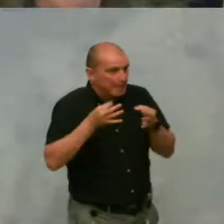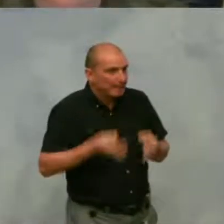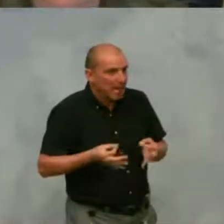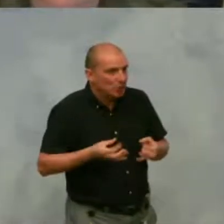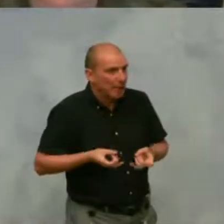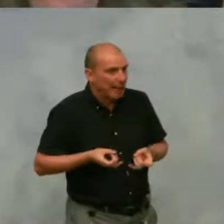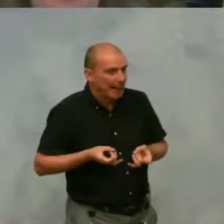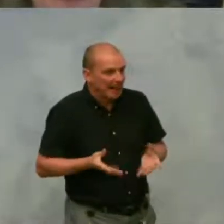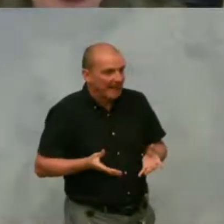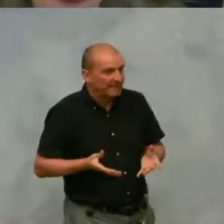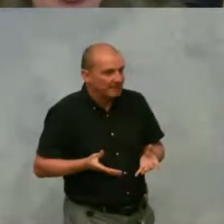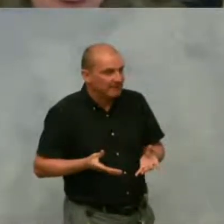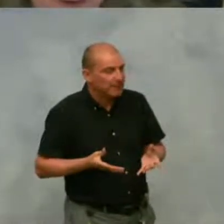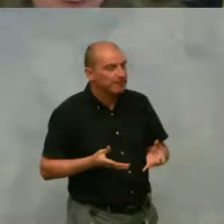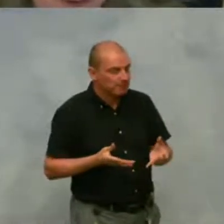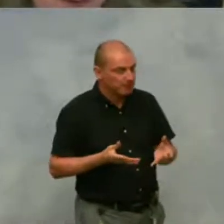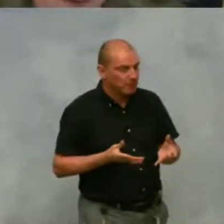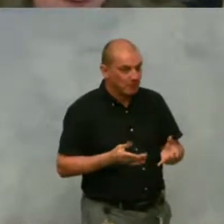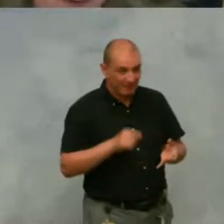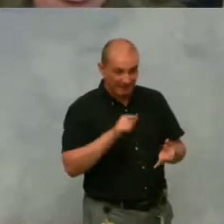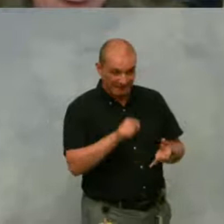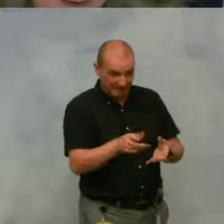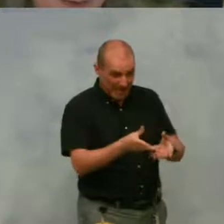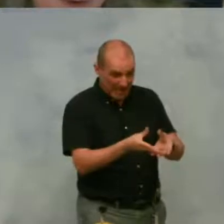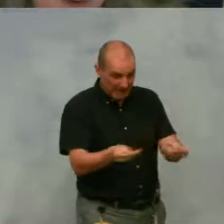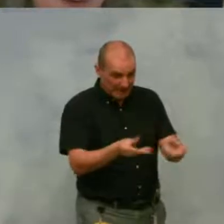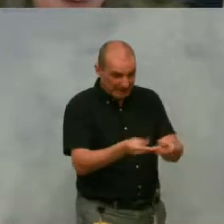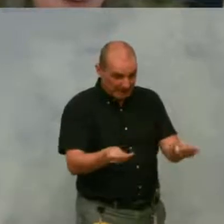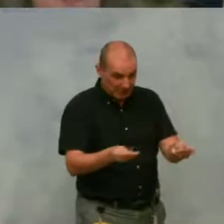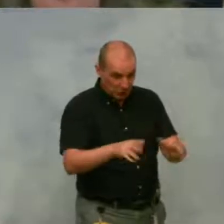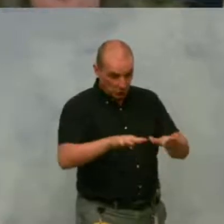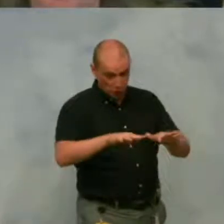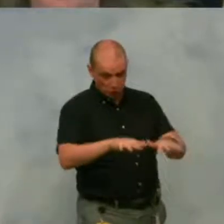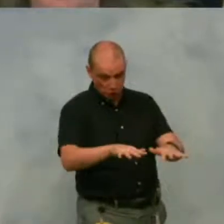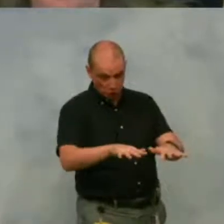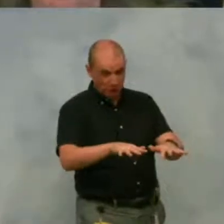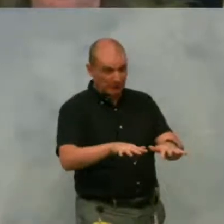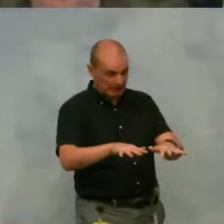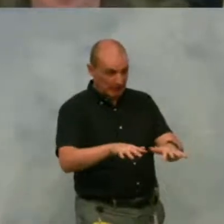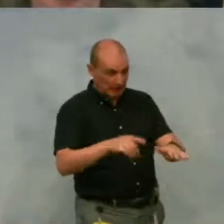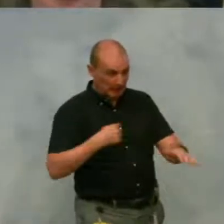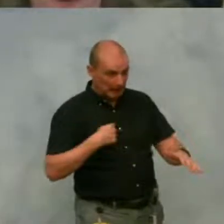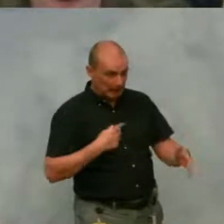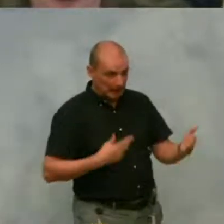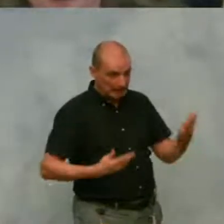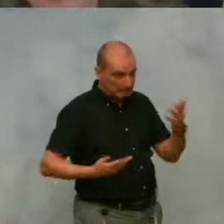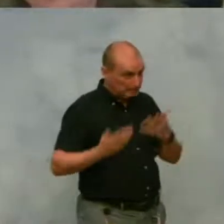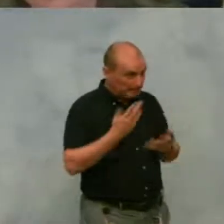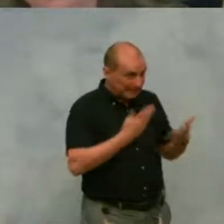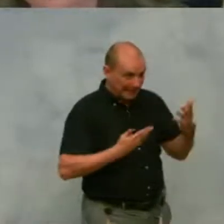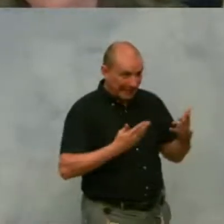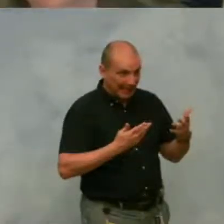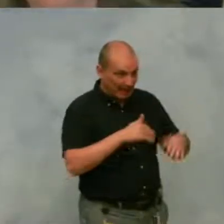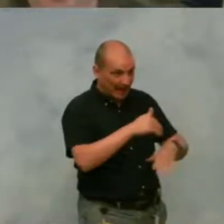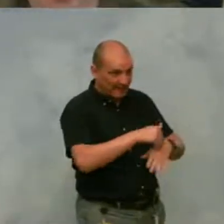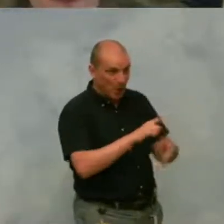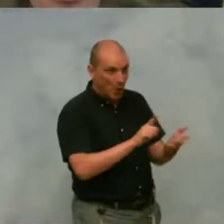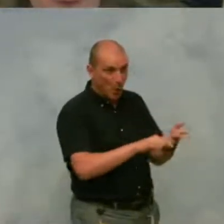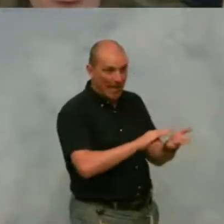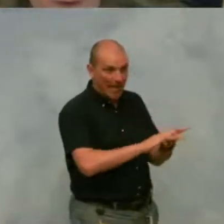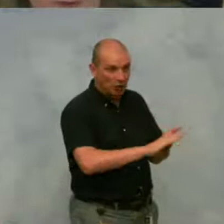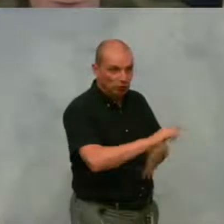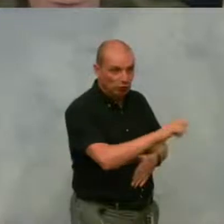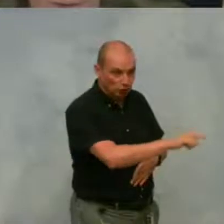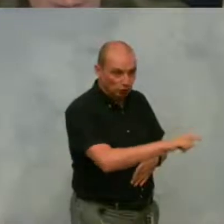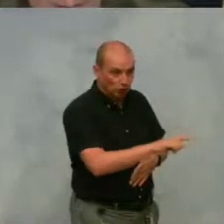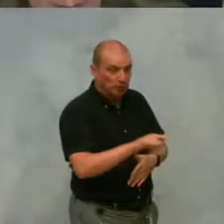expect, given the absence rate that is there within the resource, we've been busy in terms of occupational health, and we had 64 referrals for